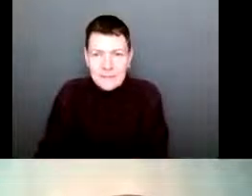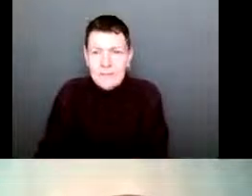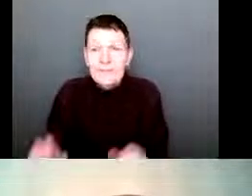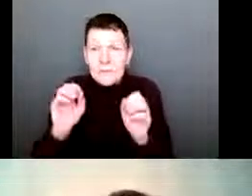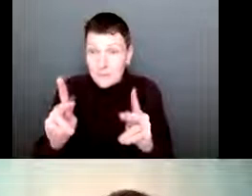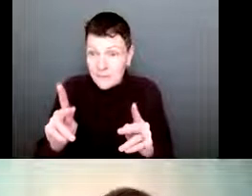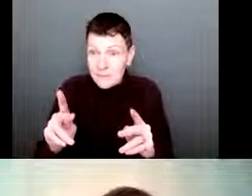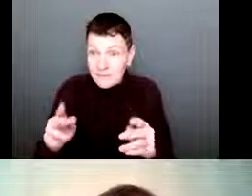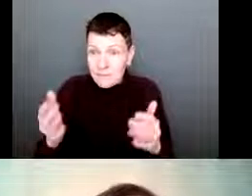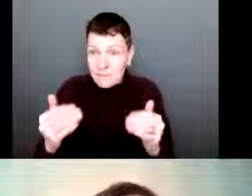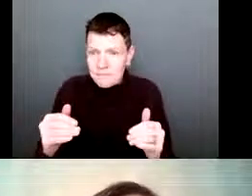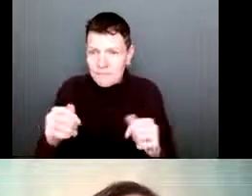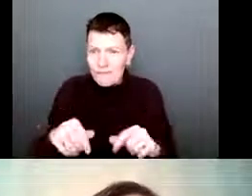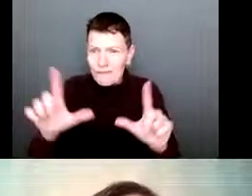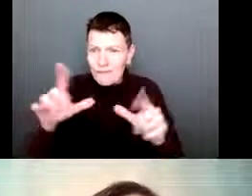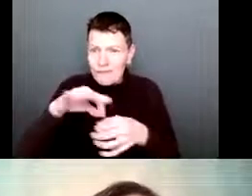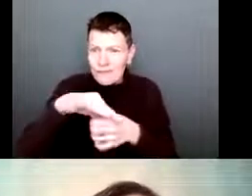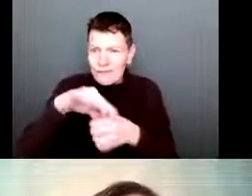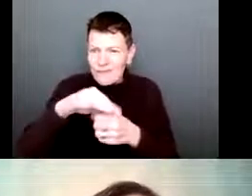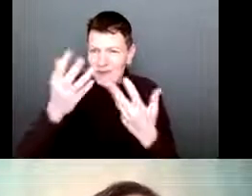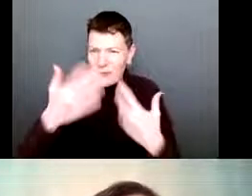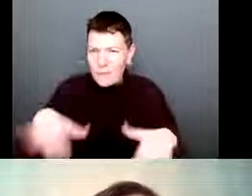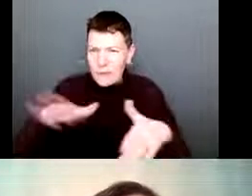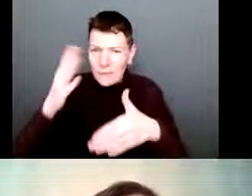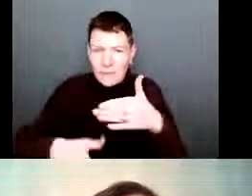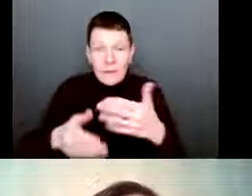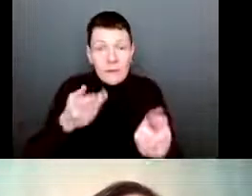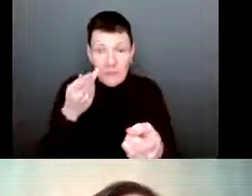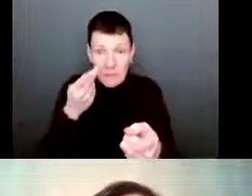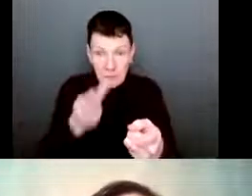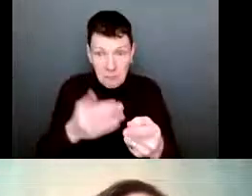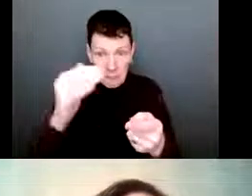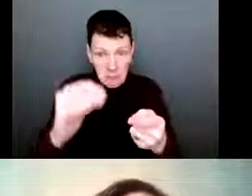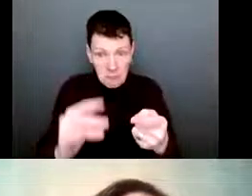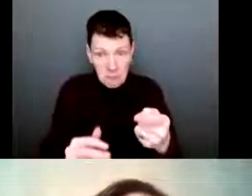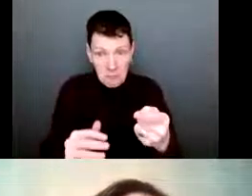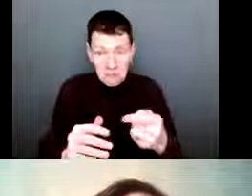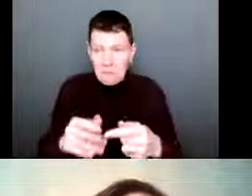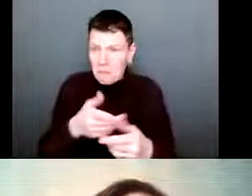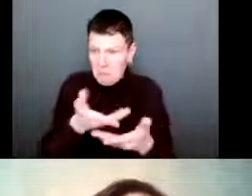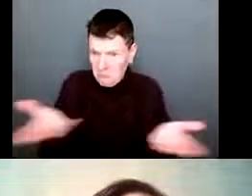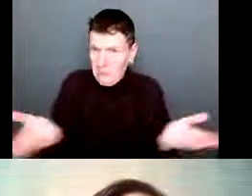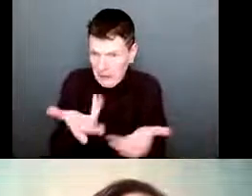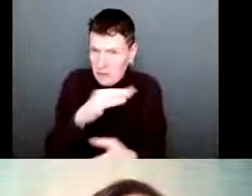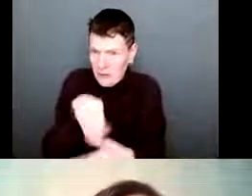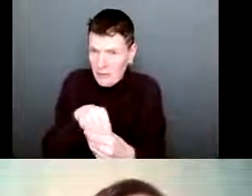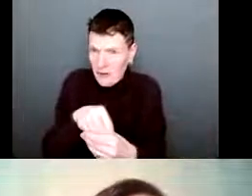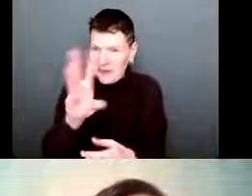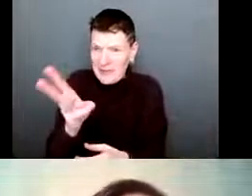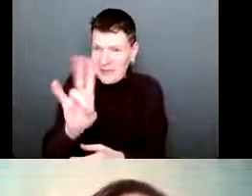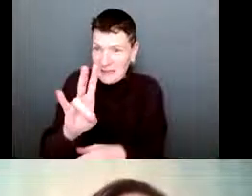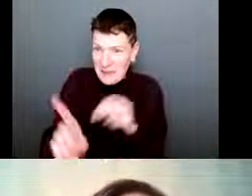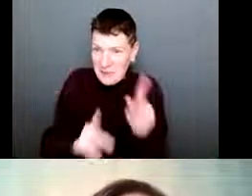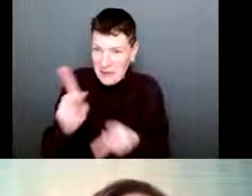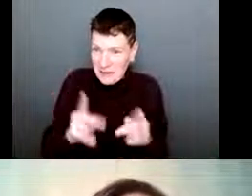Okay, the poll is now ended. So our participants, the 67 of you